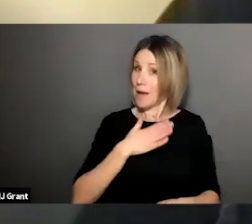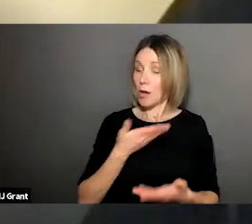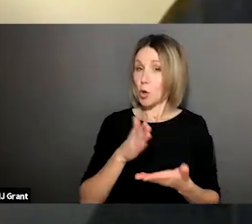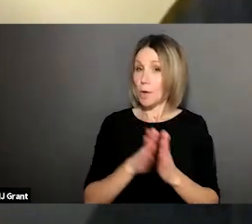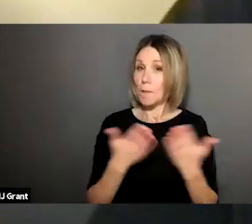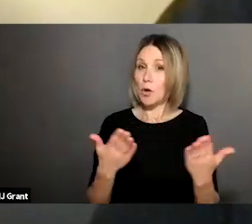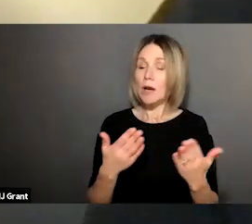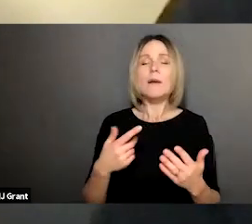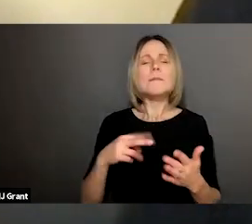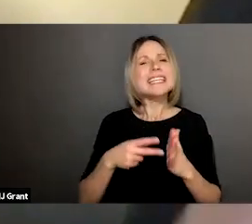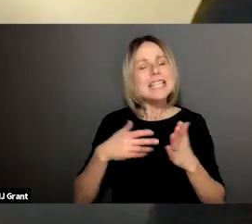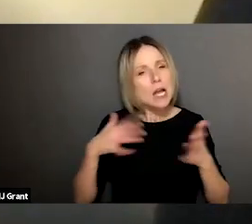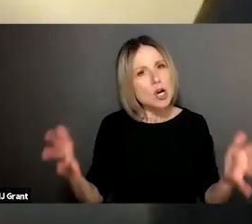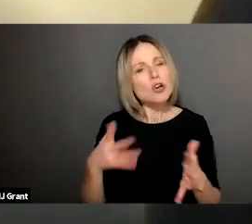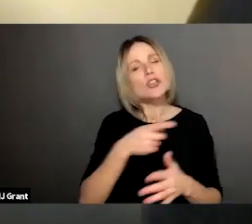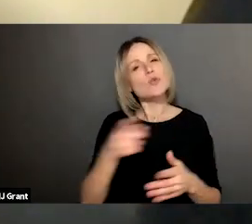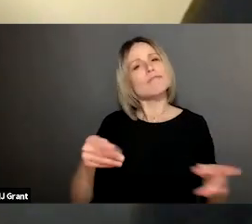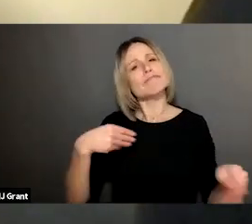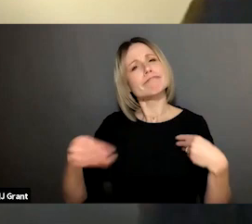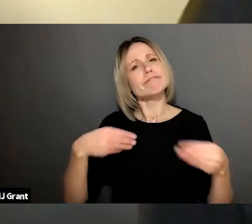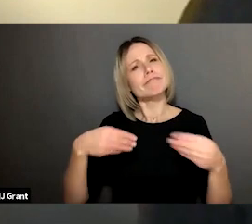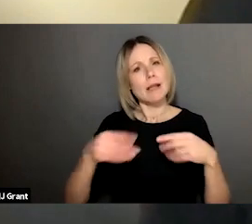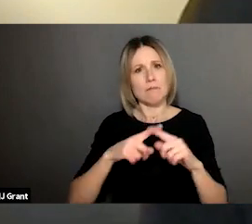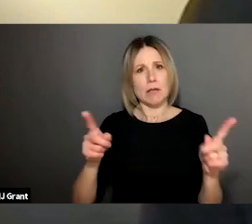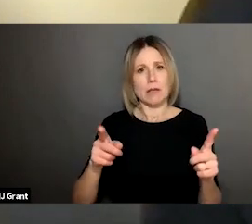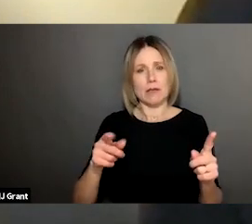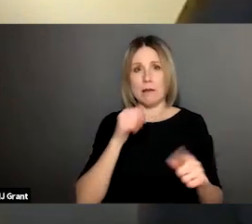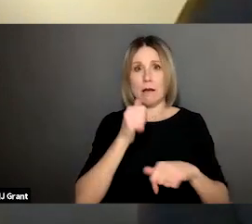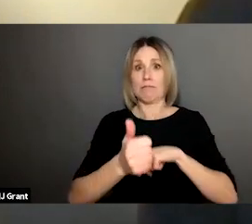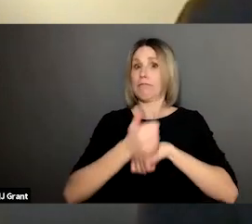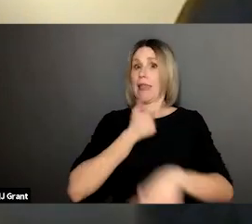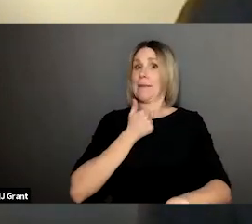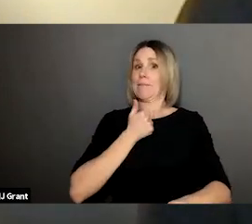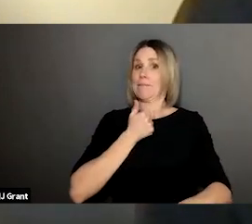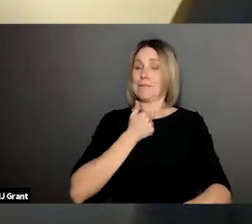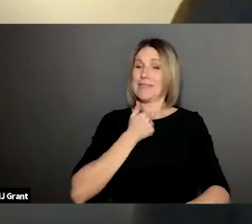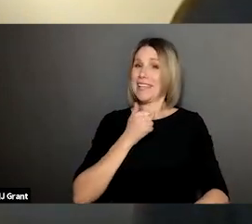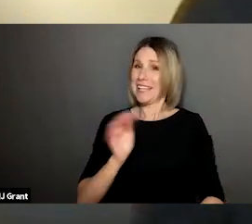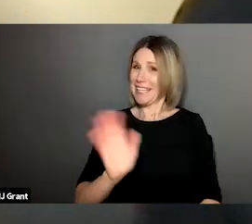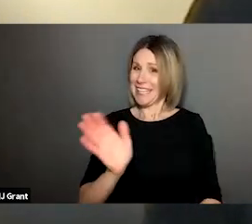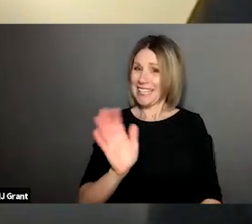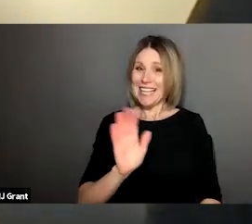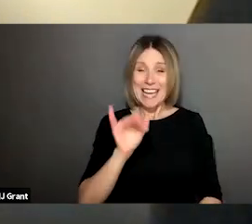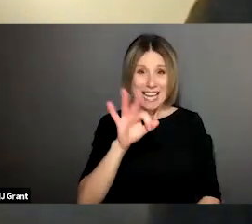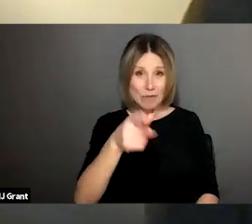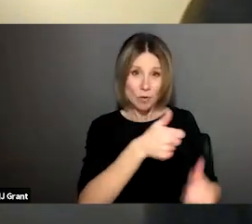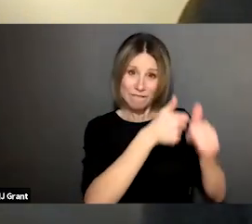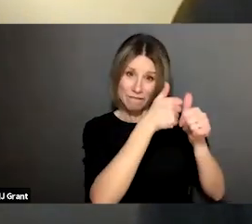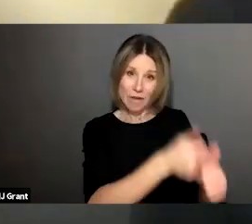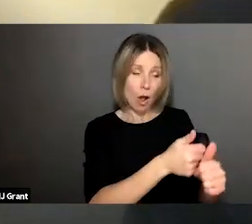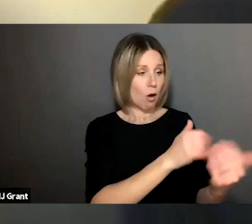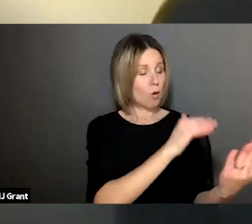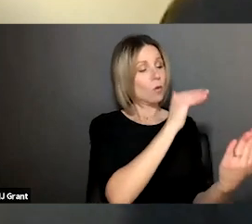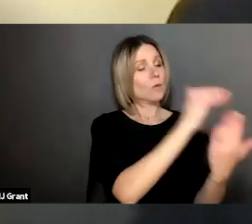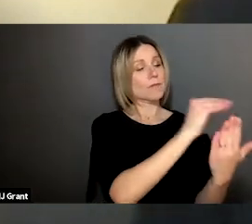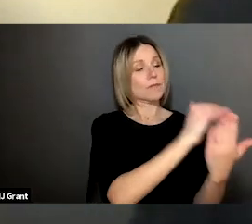But you shouldn't hold us to account if you follow a written recipe